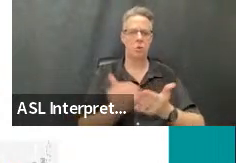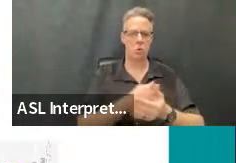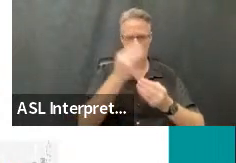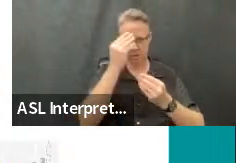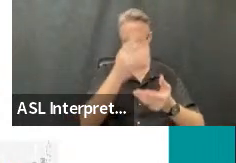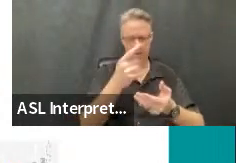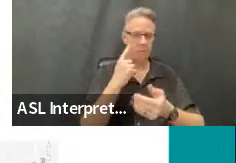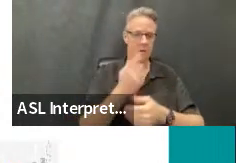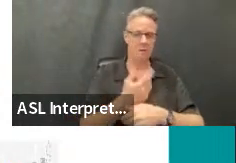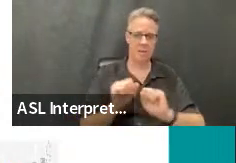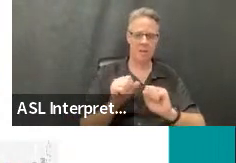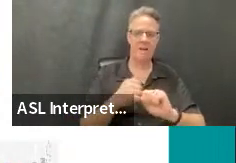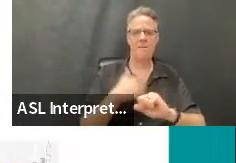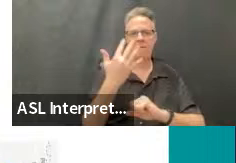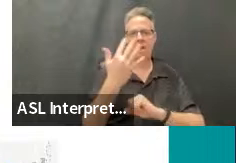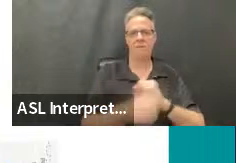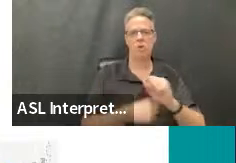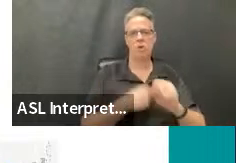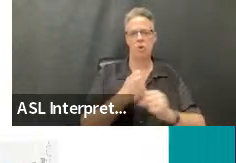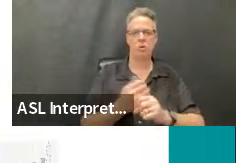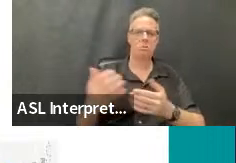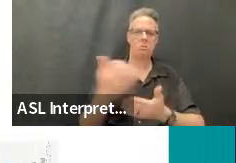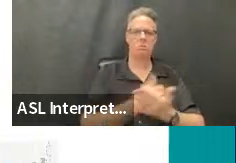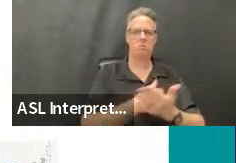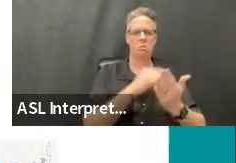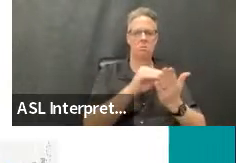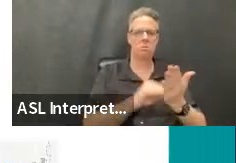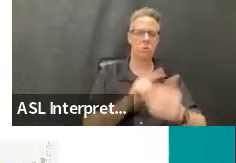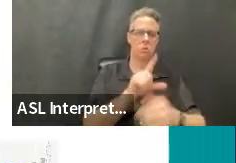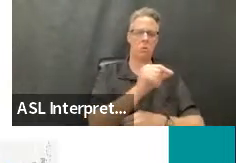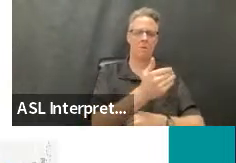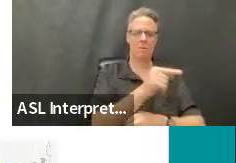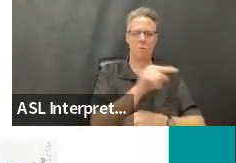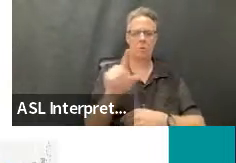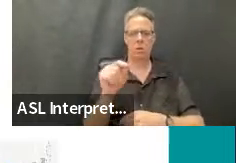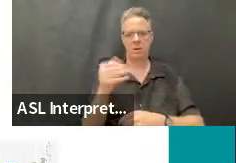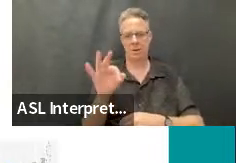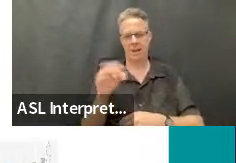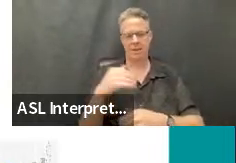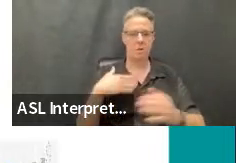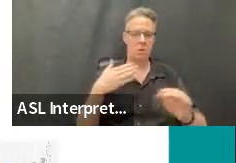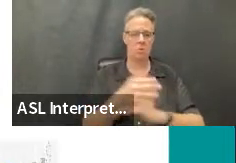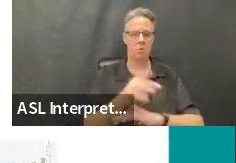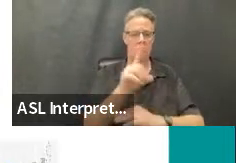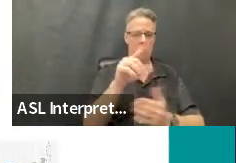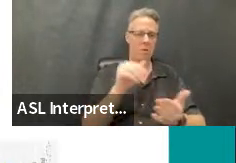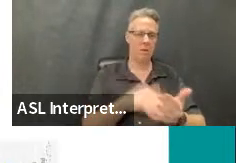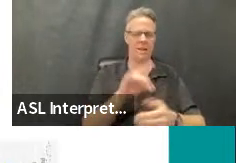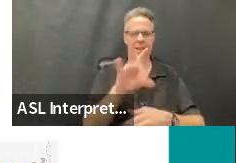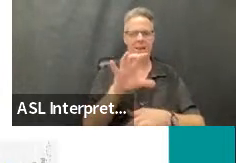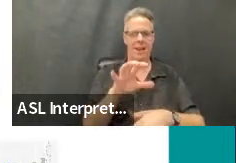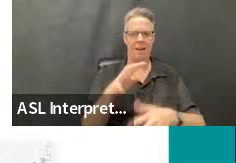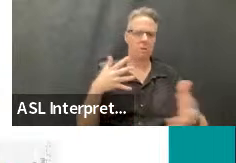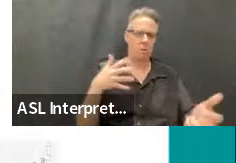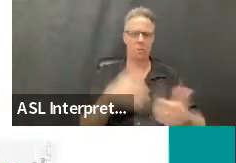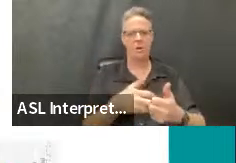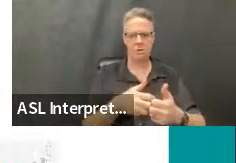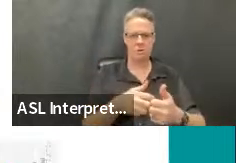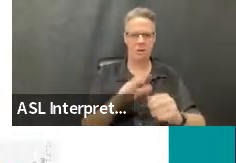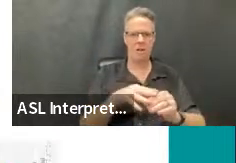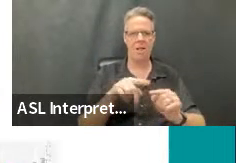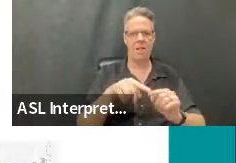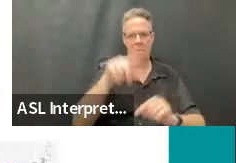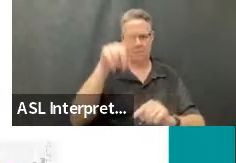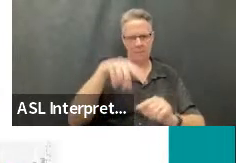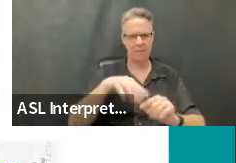safety data, we collected 5 years worth of data. We had 2015 to 2019. There was over 1,800 crashes on the main line and on